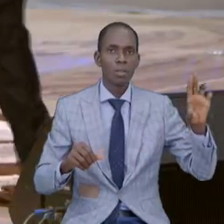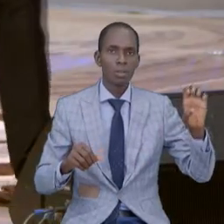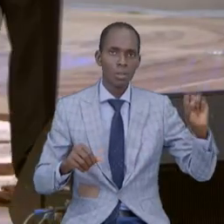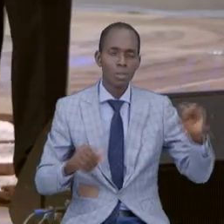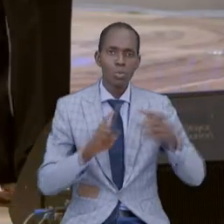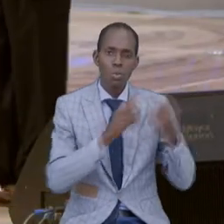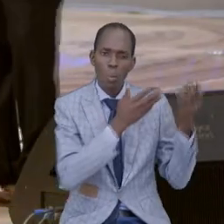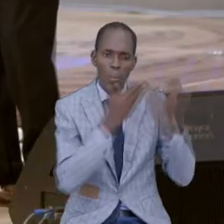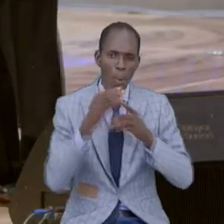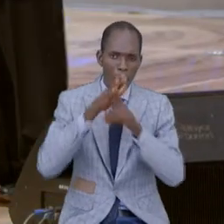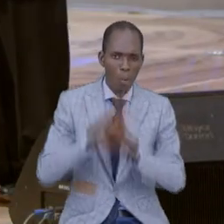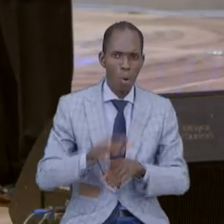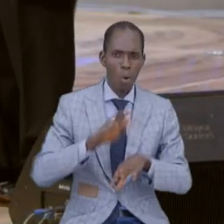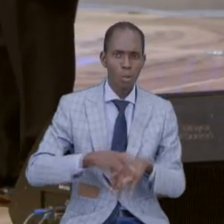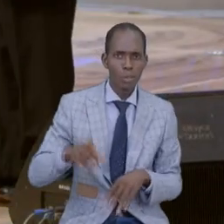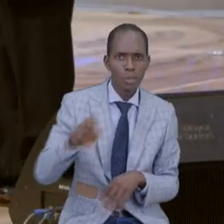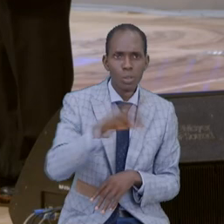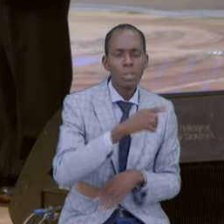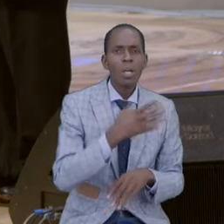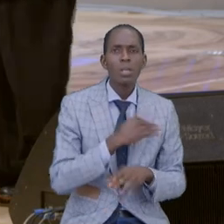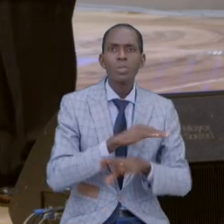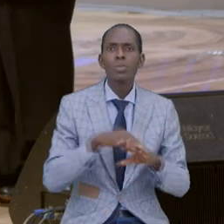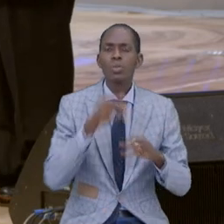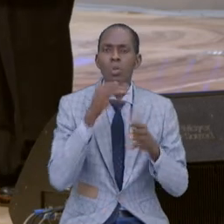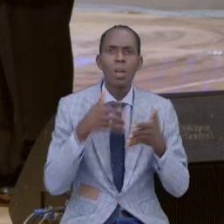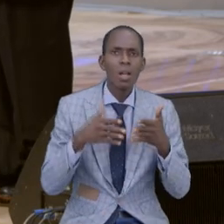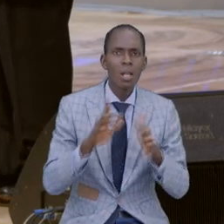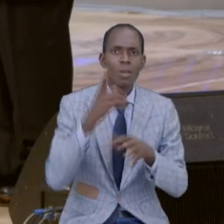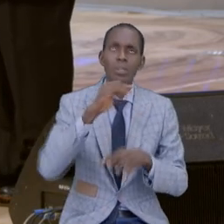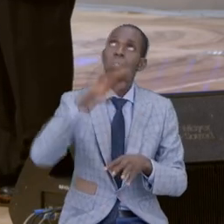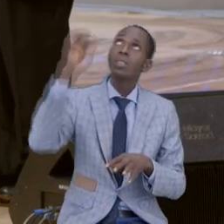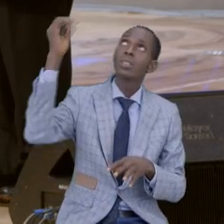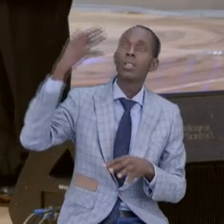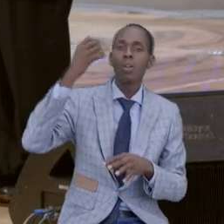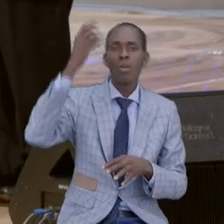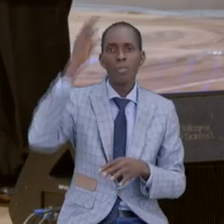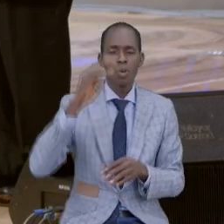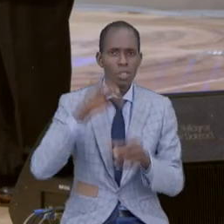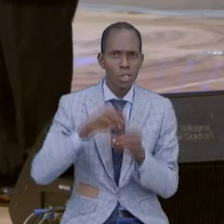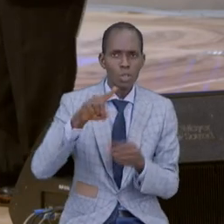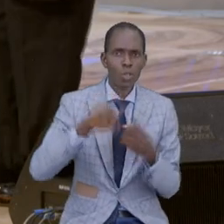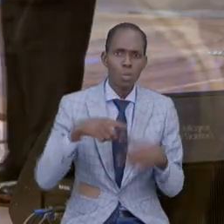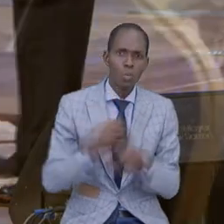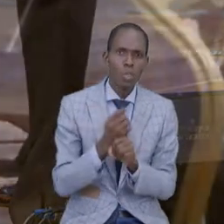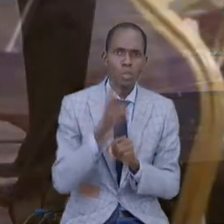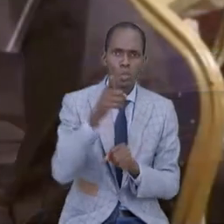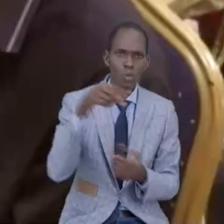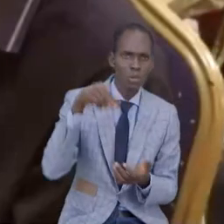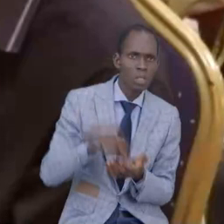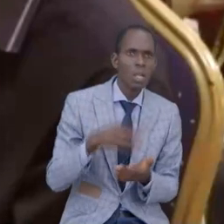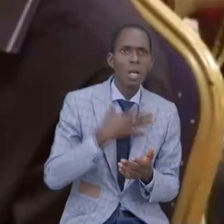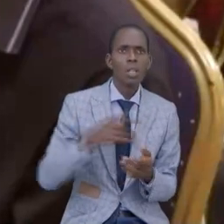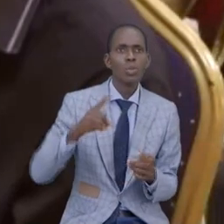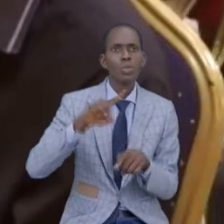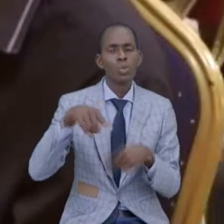you, and you do not allow the grace of God in you to make you stand, and you go